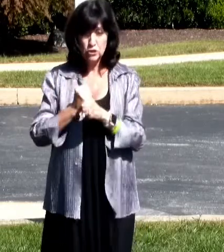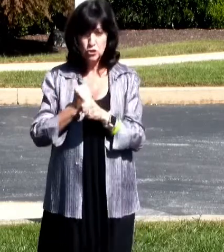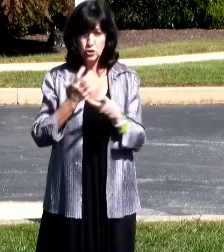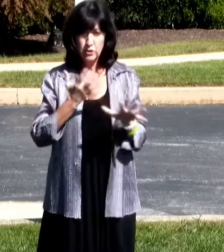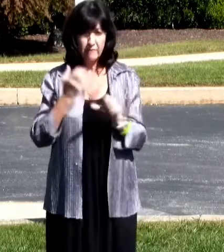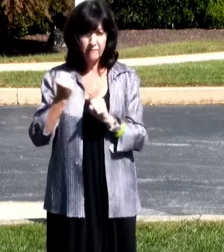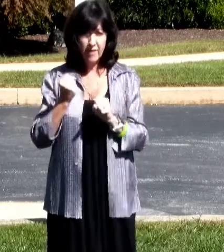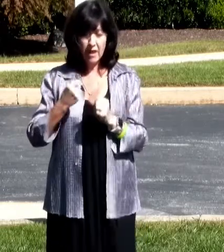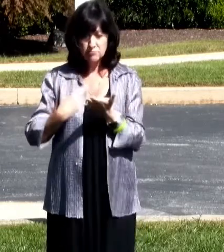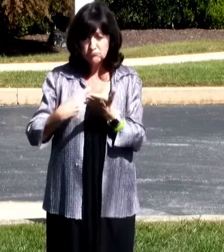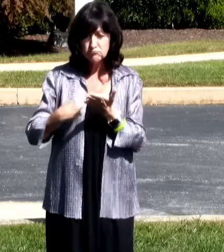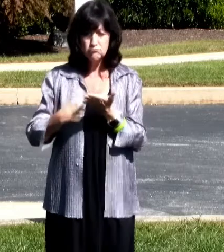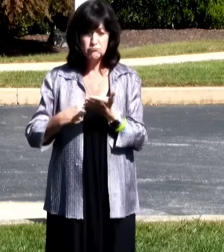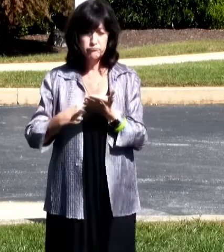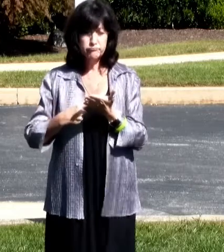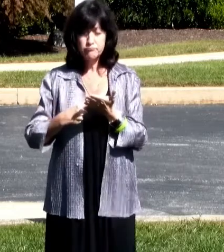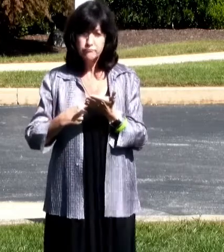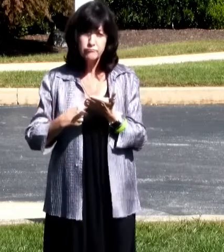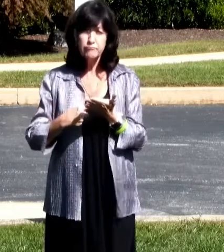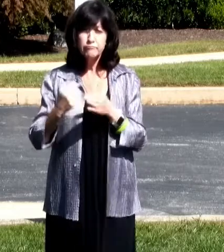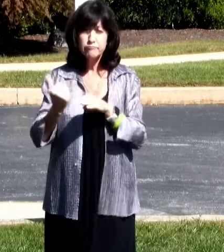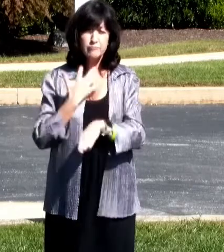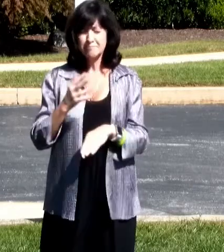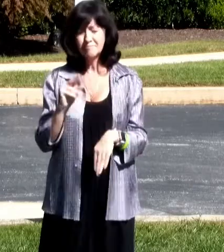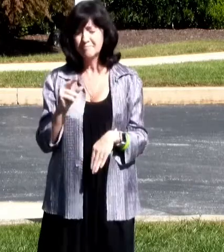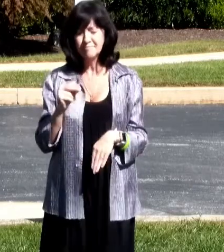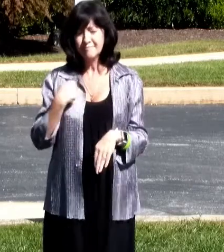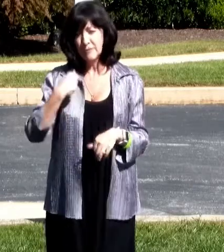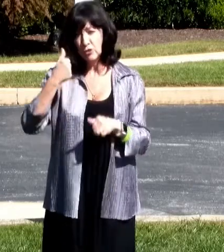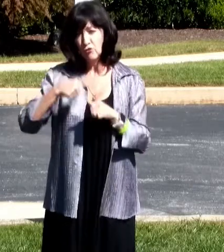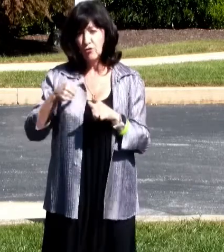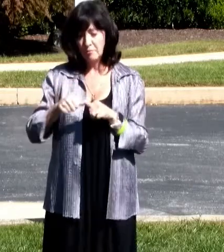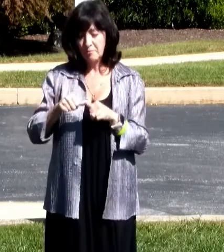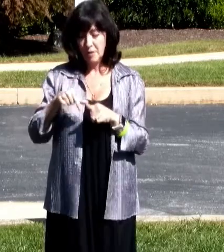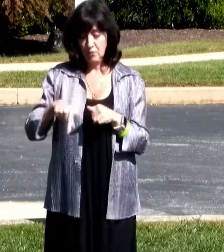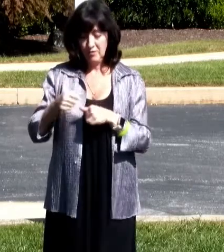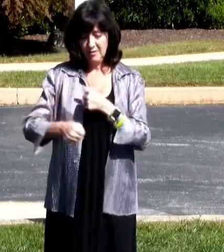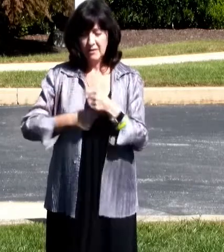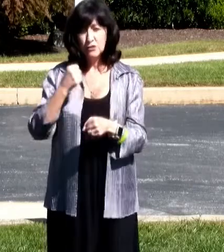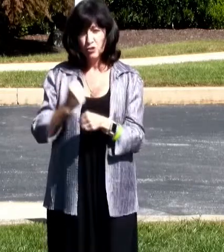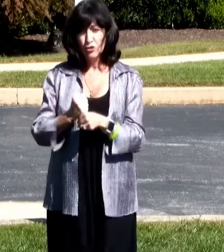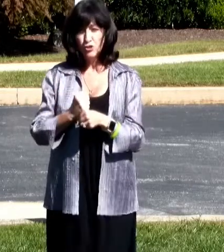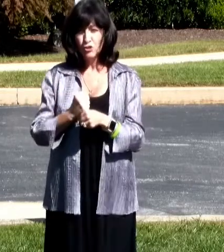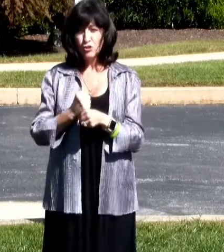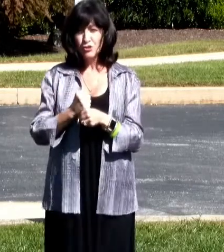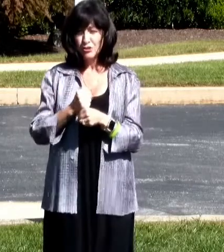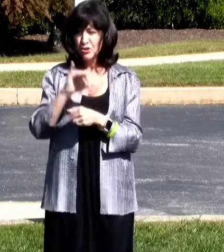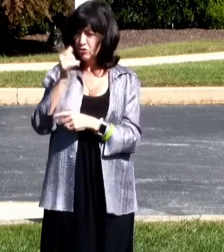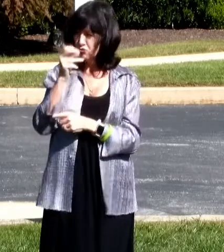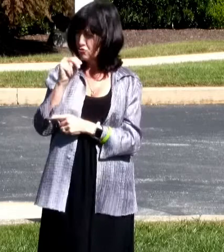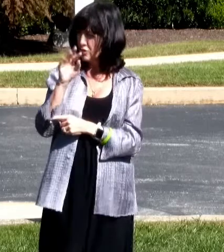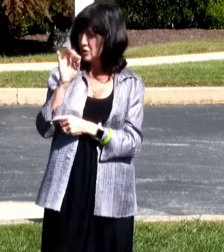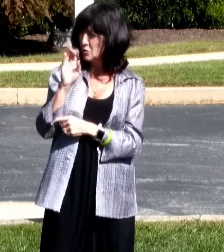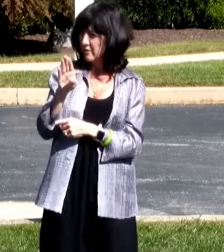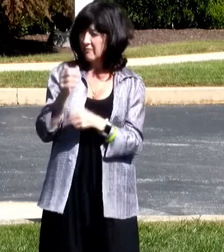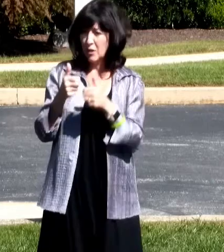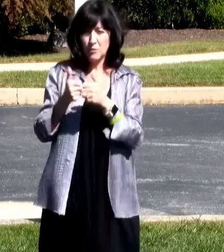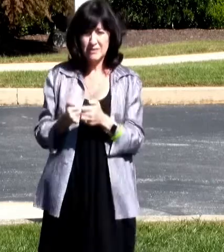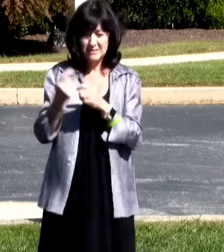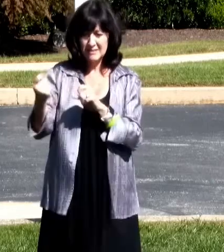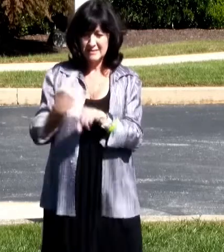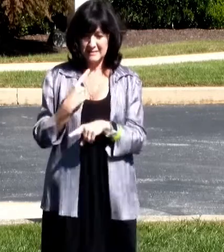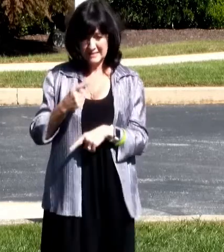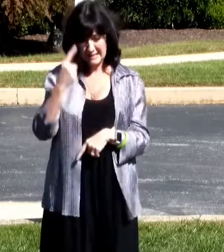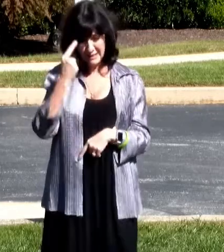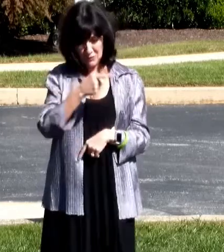I remember receiving a text from him earlier this year, and it said something like, do you think you're going to be